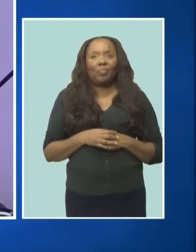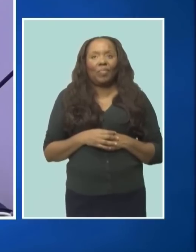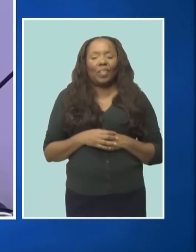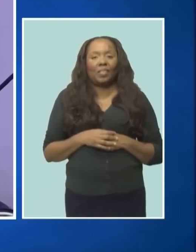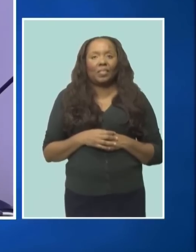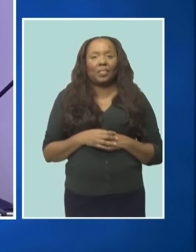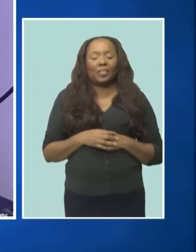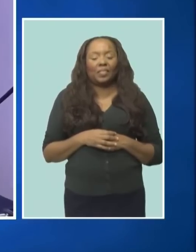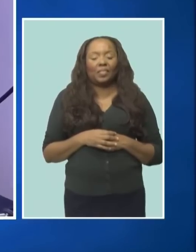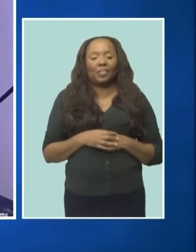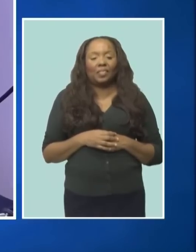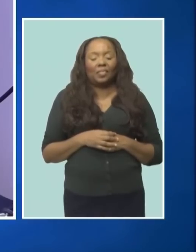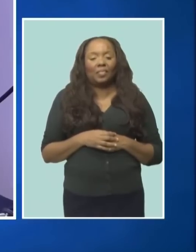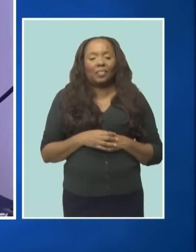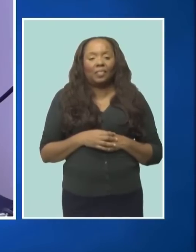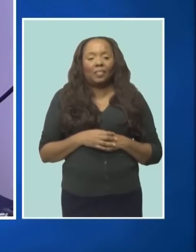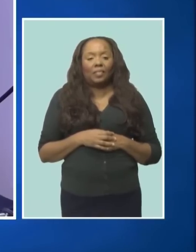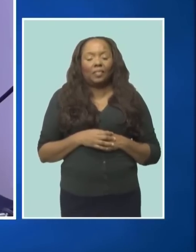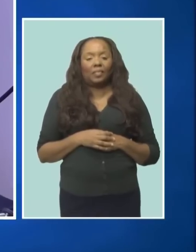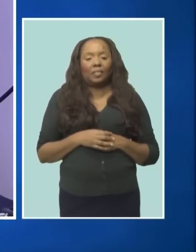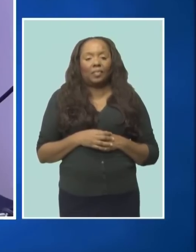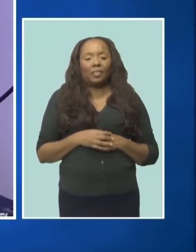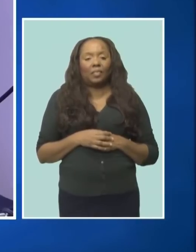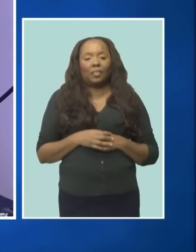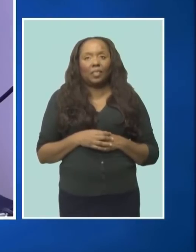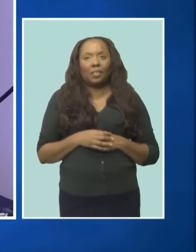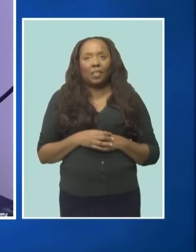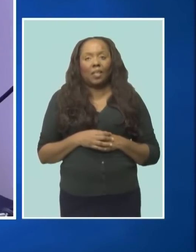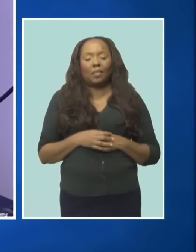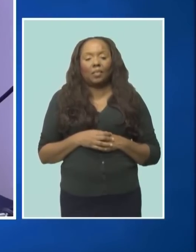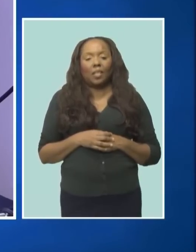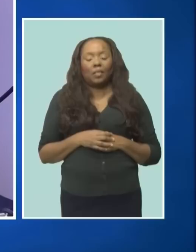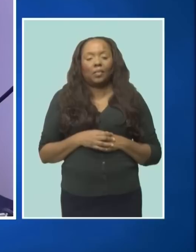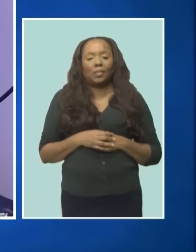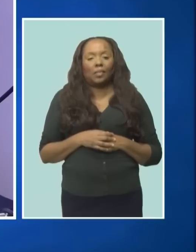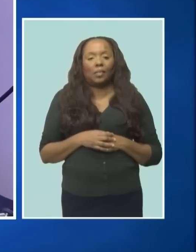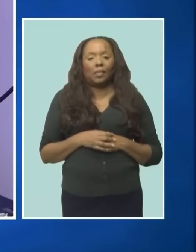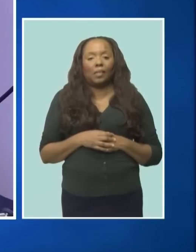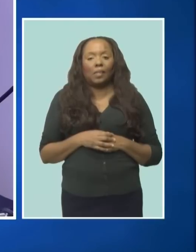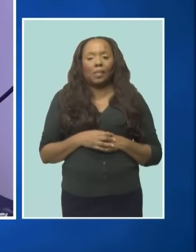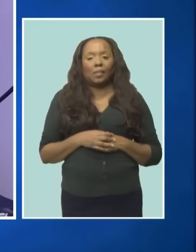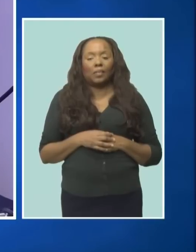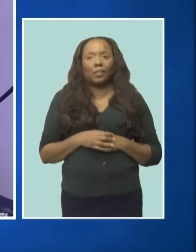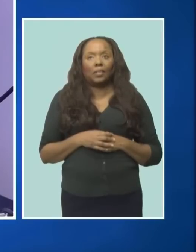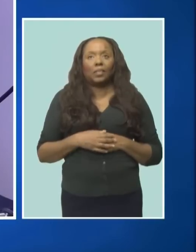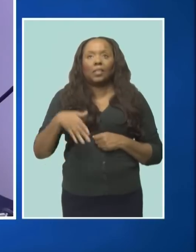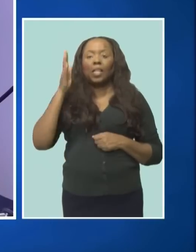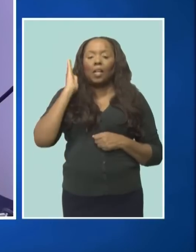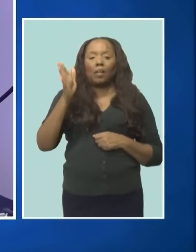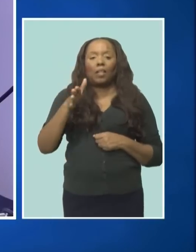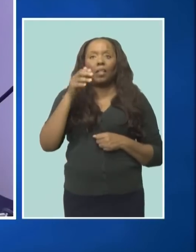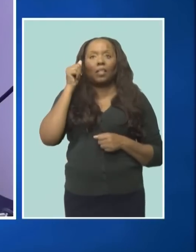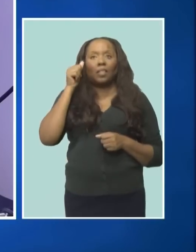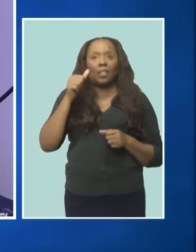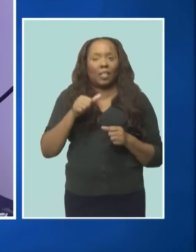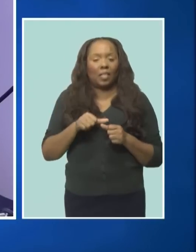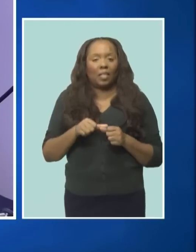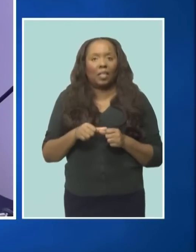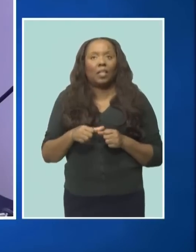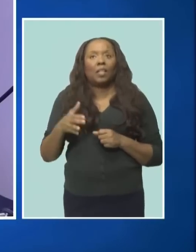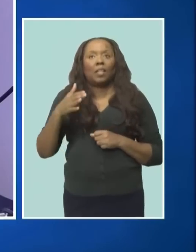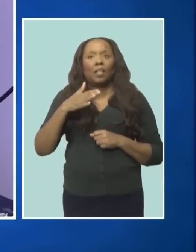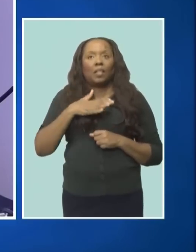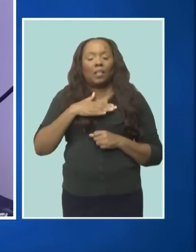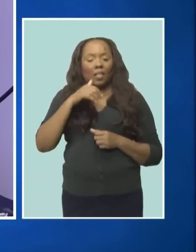And it will be held in loving memory of my late